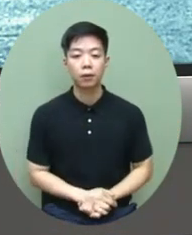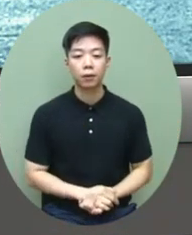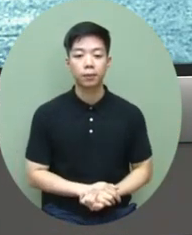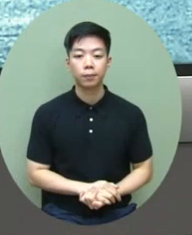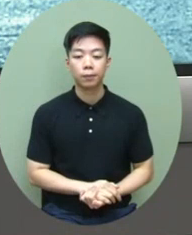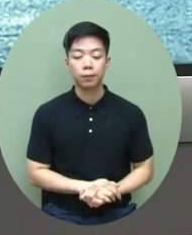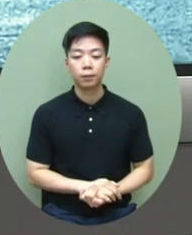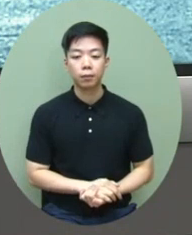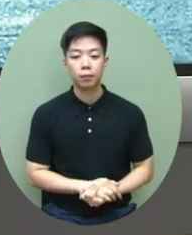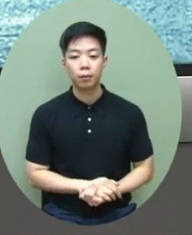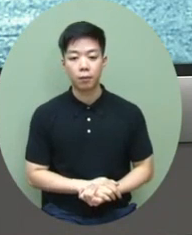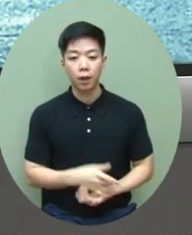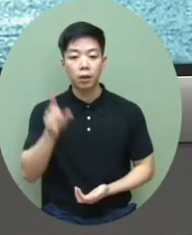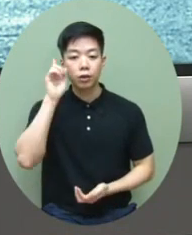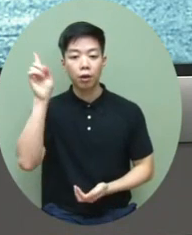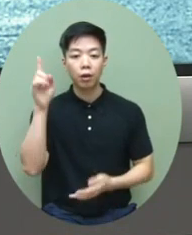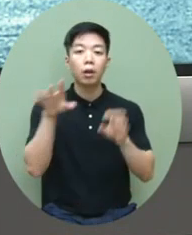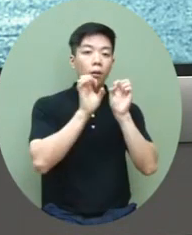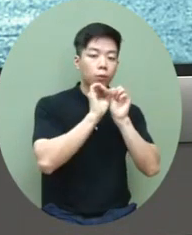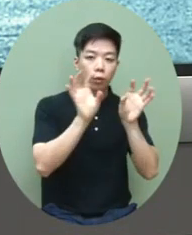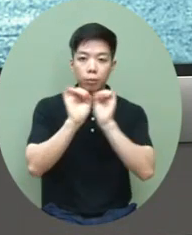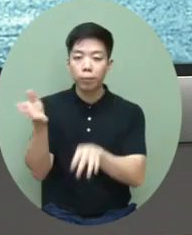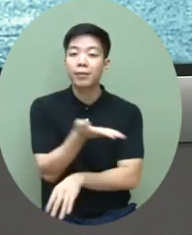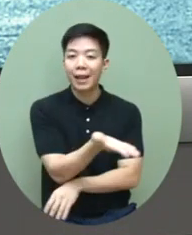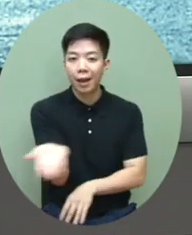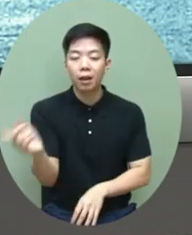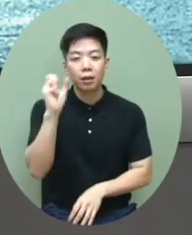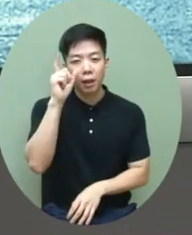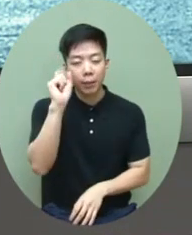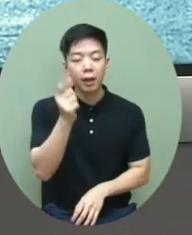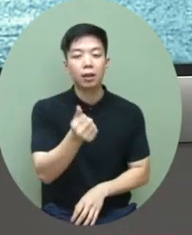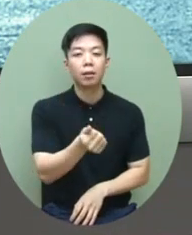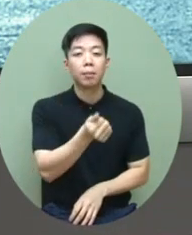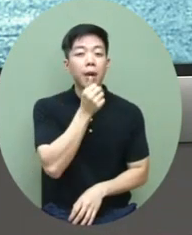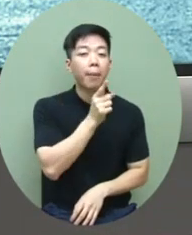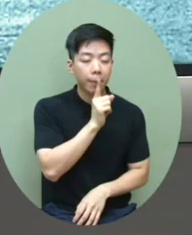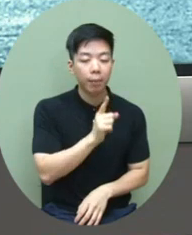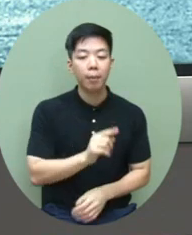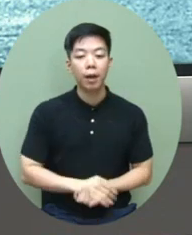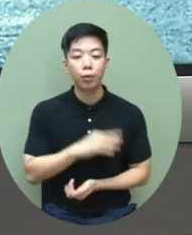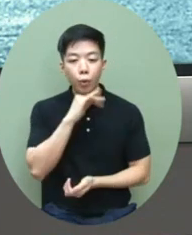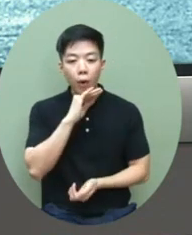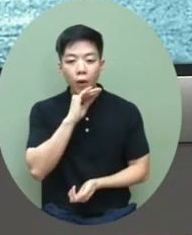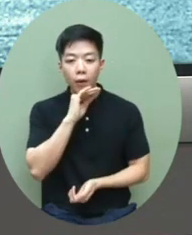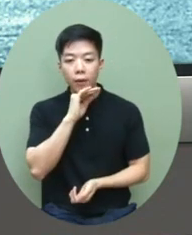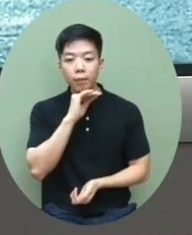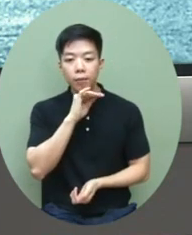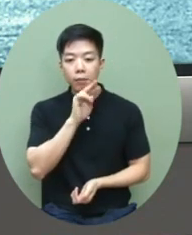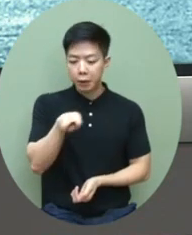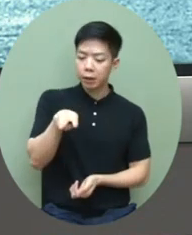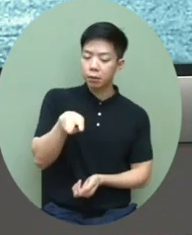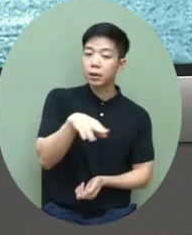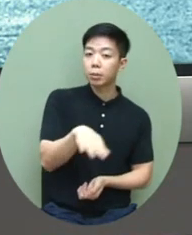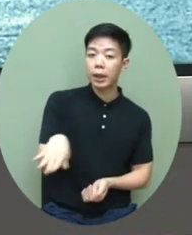to the public, especially for the parents, that if you find your child who has suffered